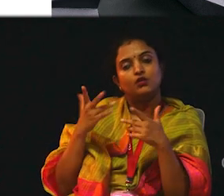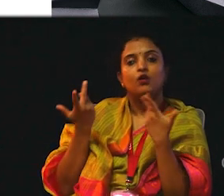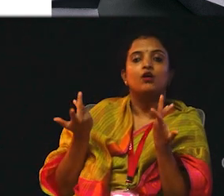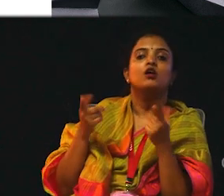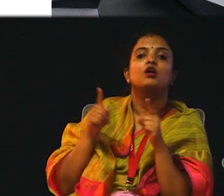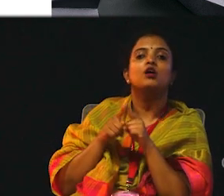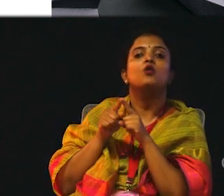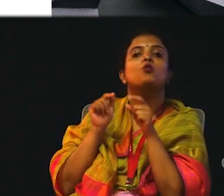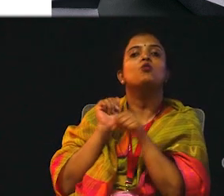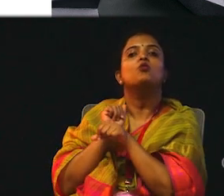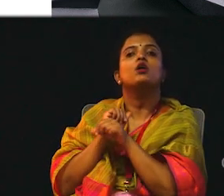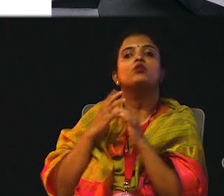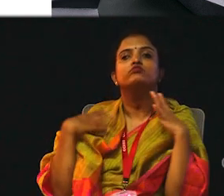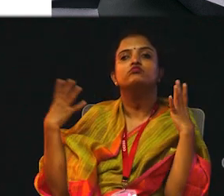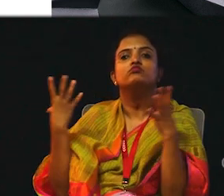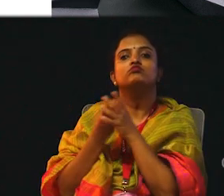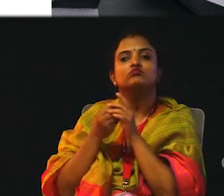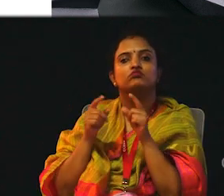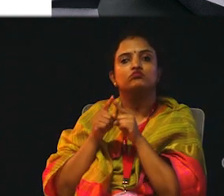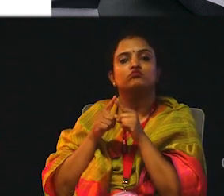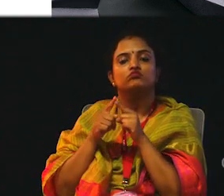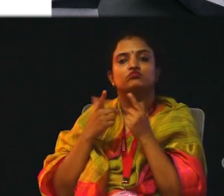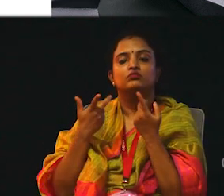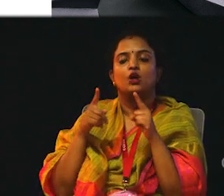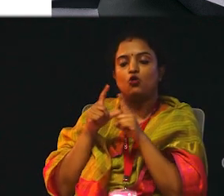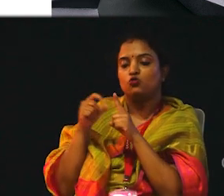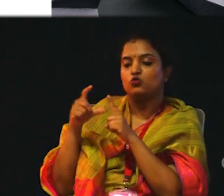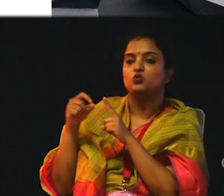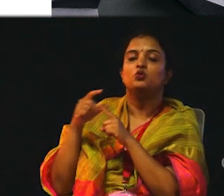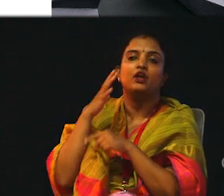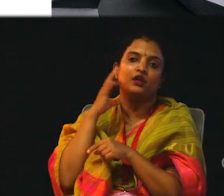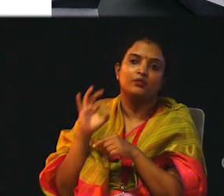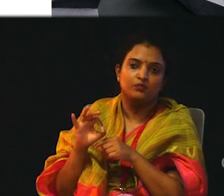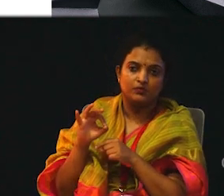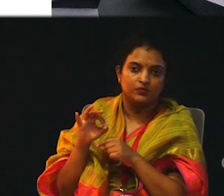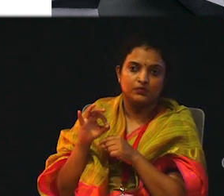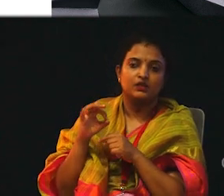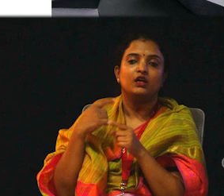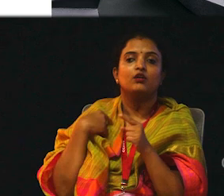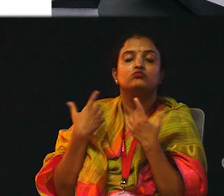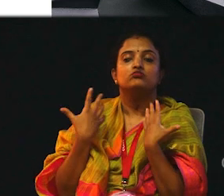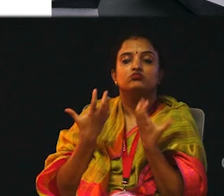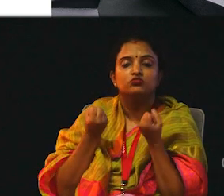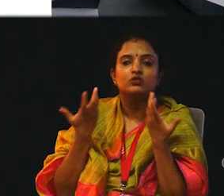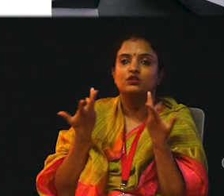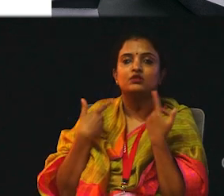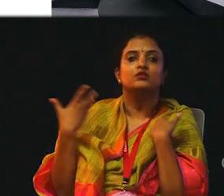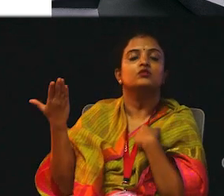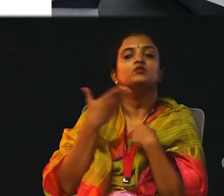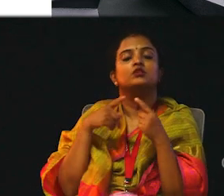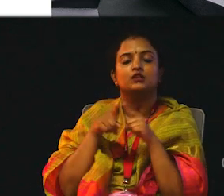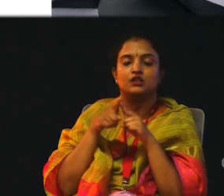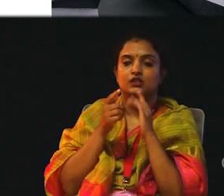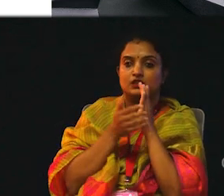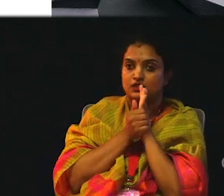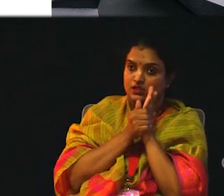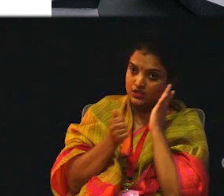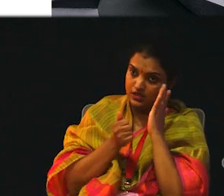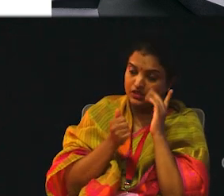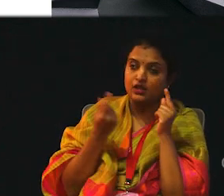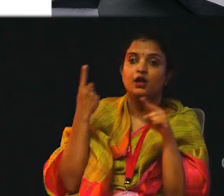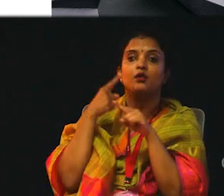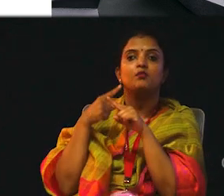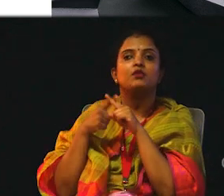all work together to put it into action. We need skills and tools to